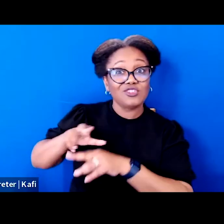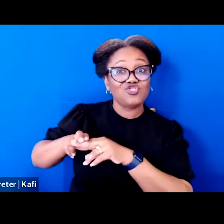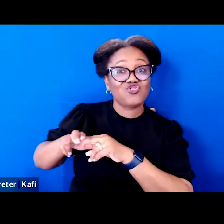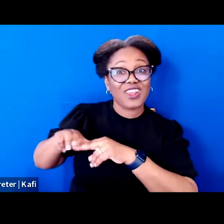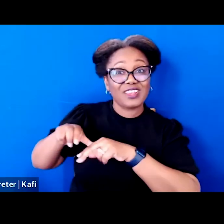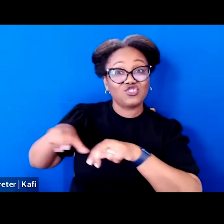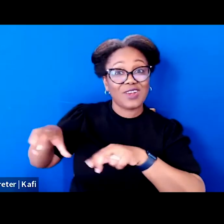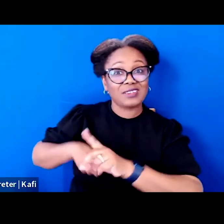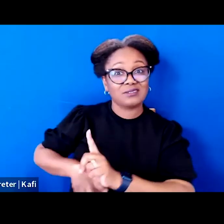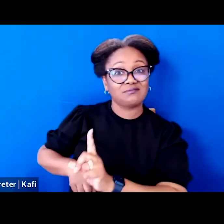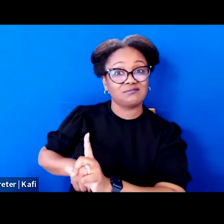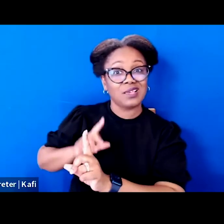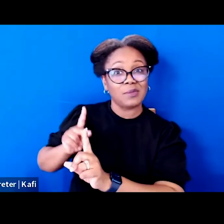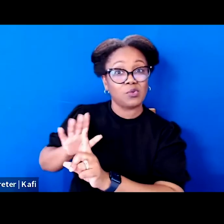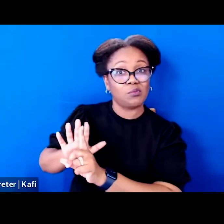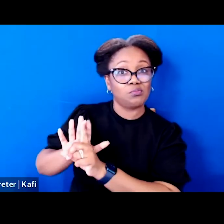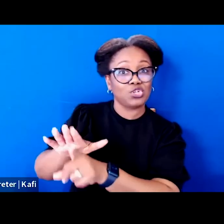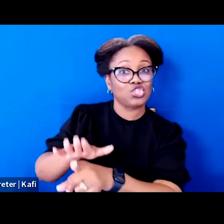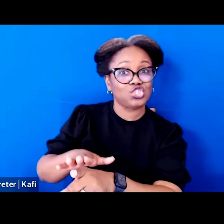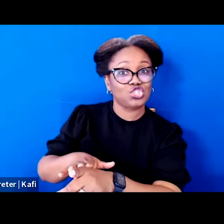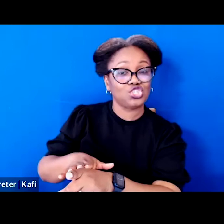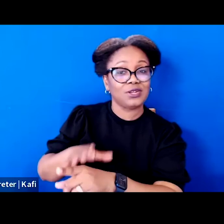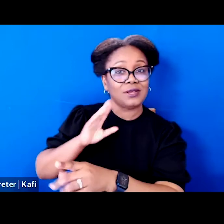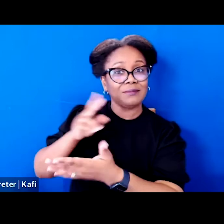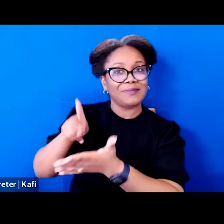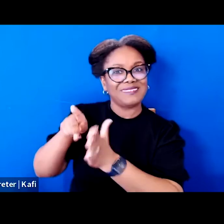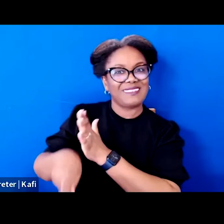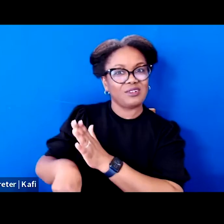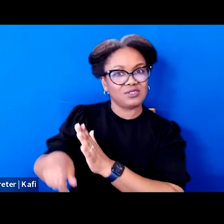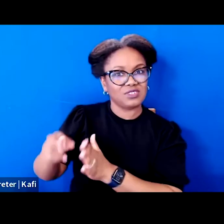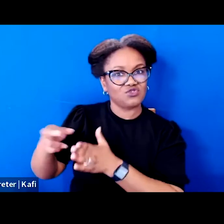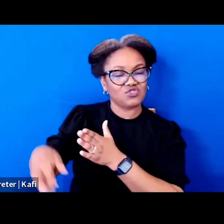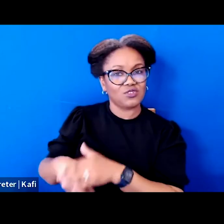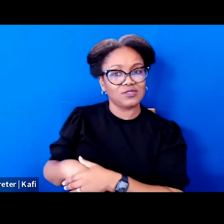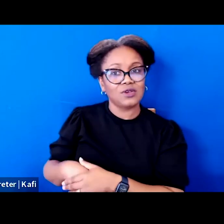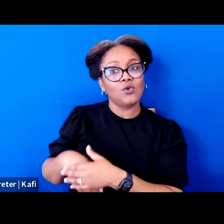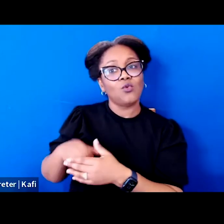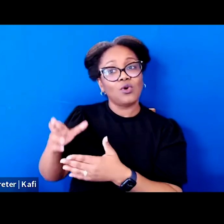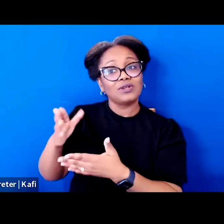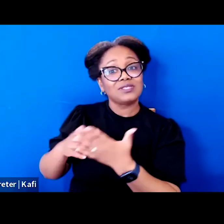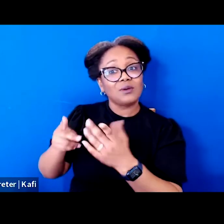killed. And then there are women who have been followed home and then killed in their apartments.